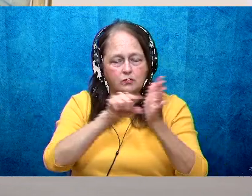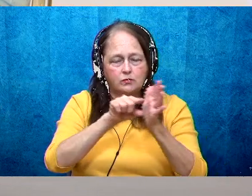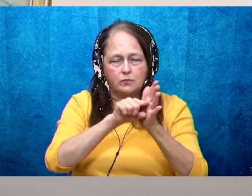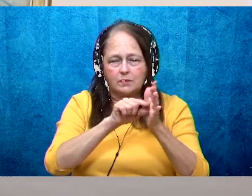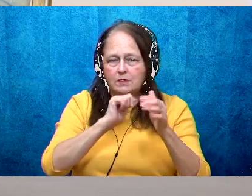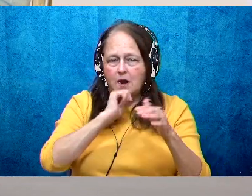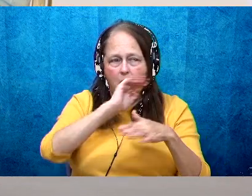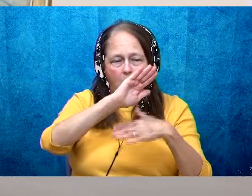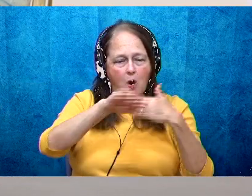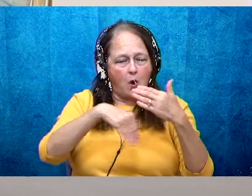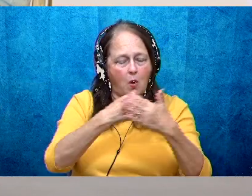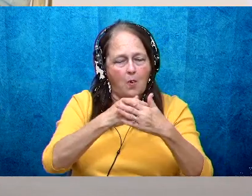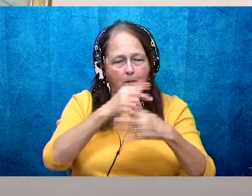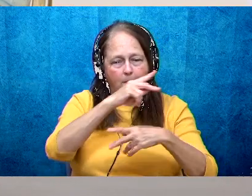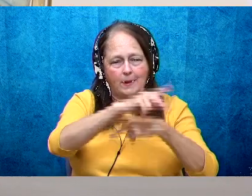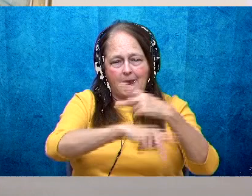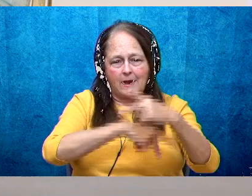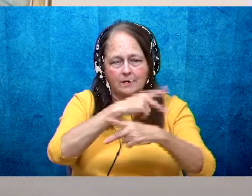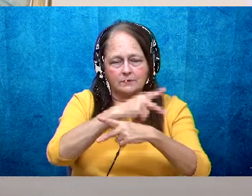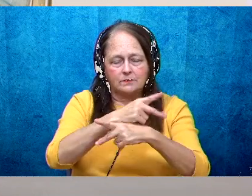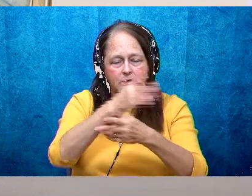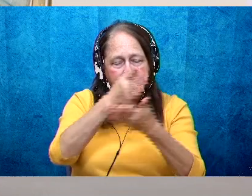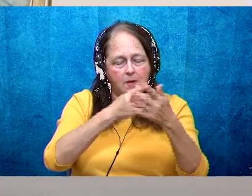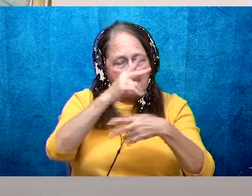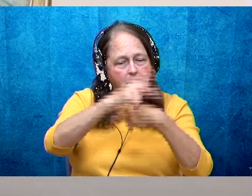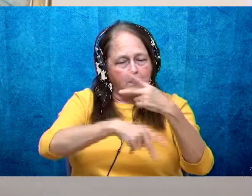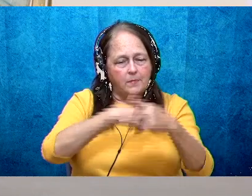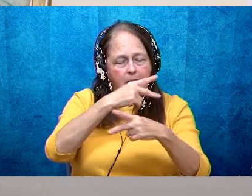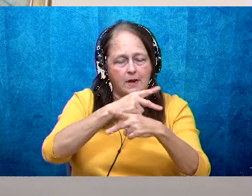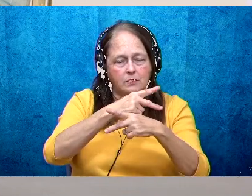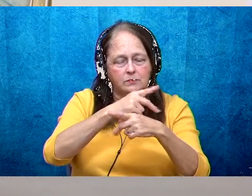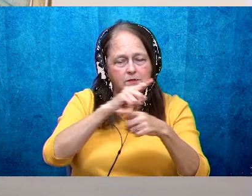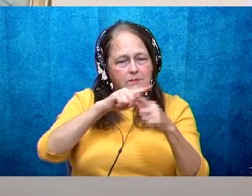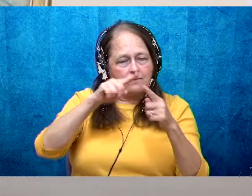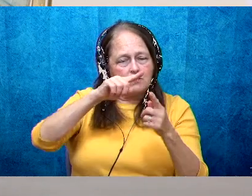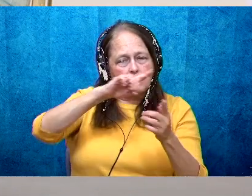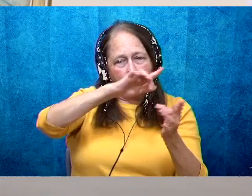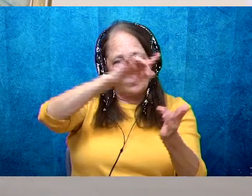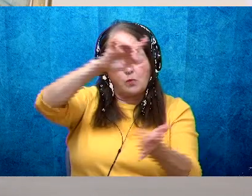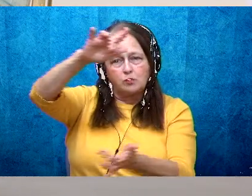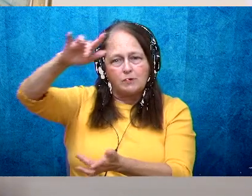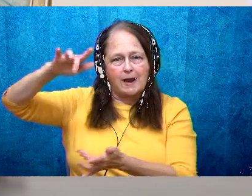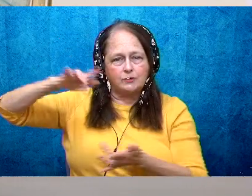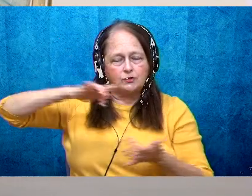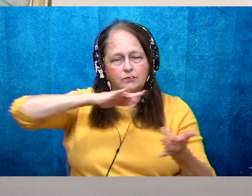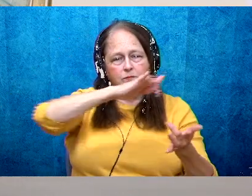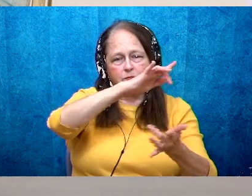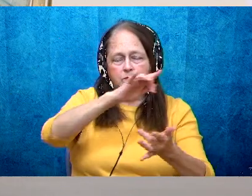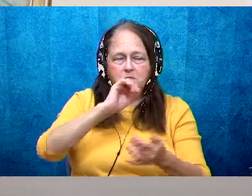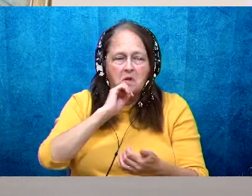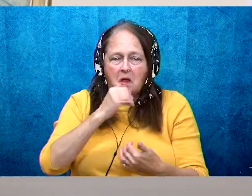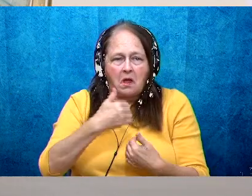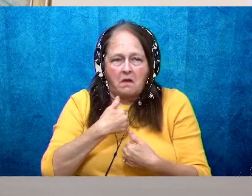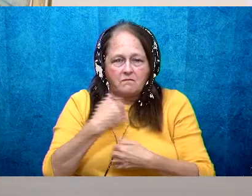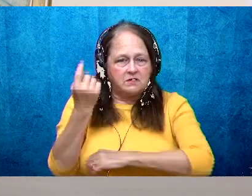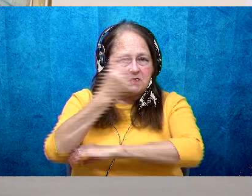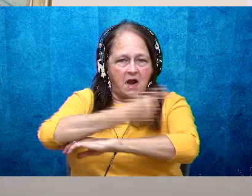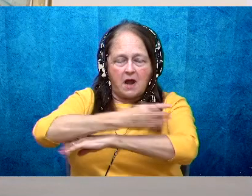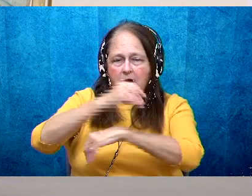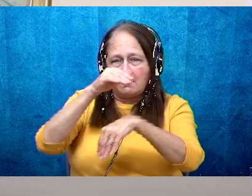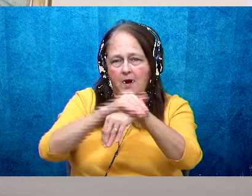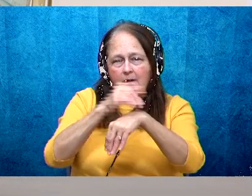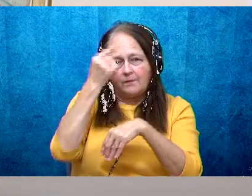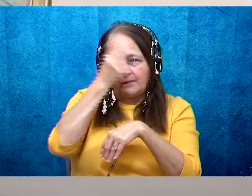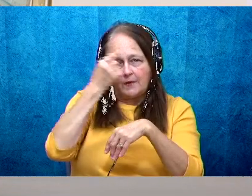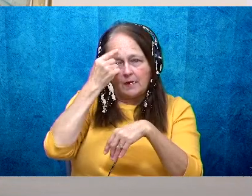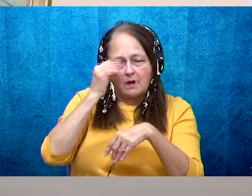all planets, because there are some planets that rotate at different angles so that they don't have day and night because of rotation, thinking